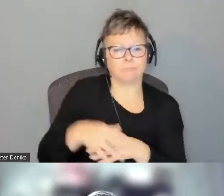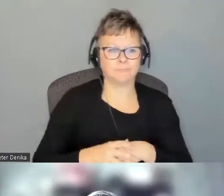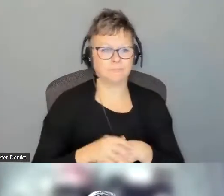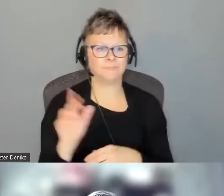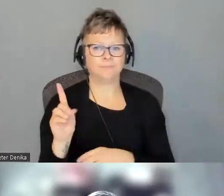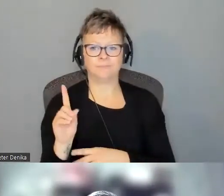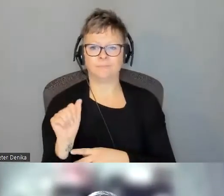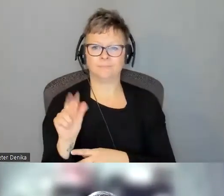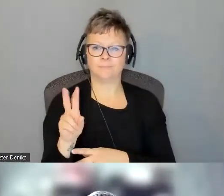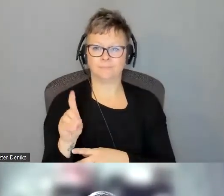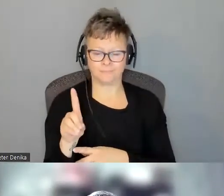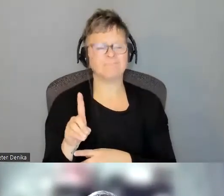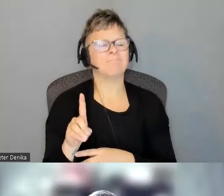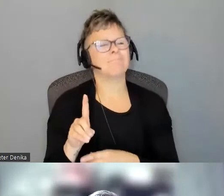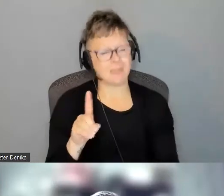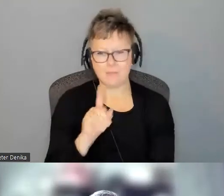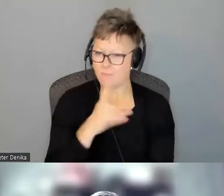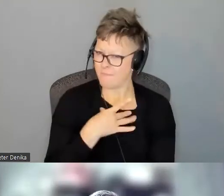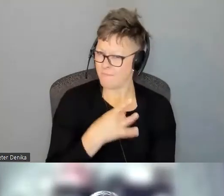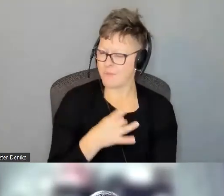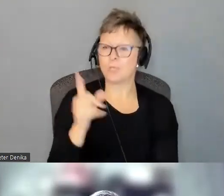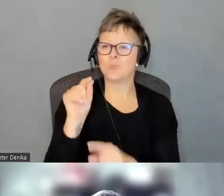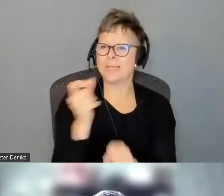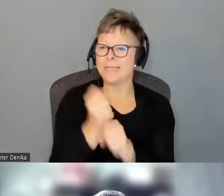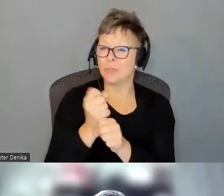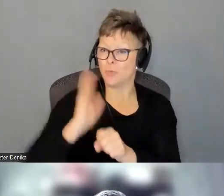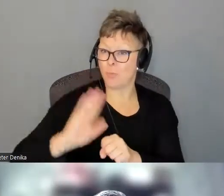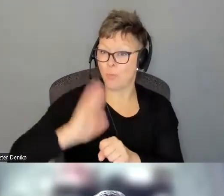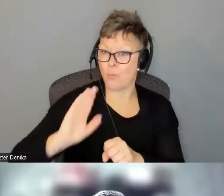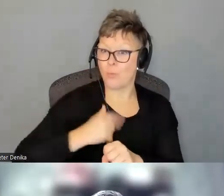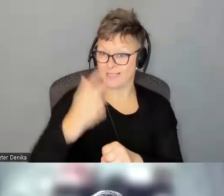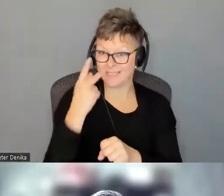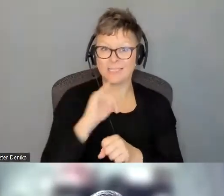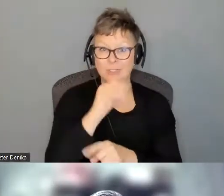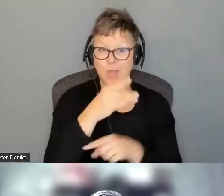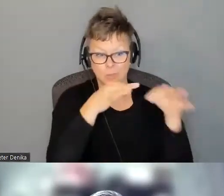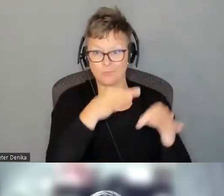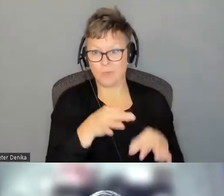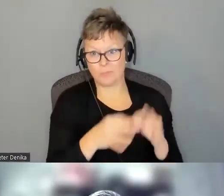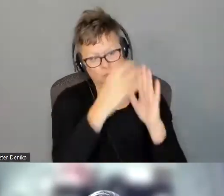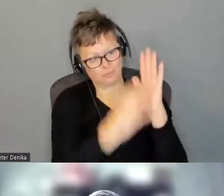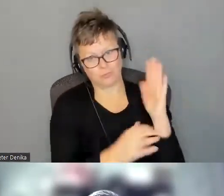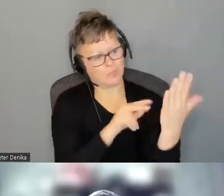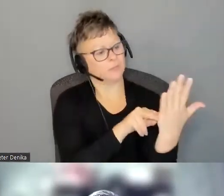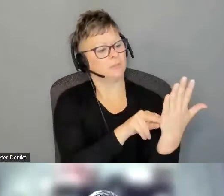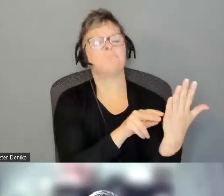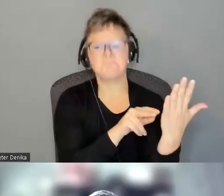ago looking at a job description for somebody who needed to work in the field and needed to go out to work in